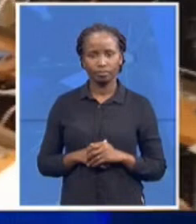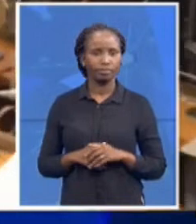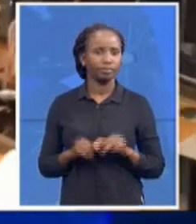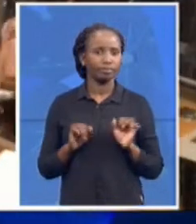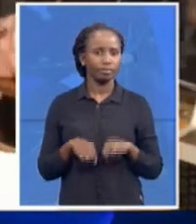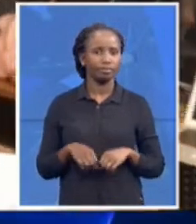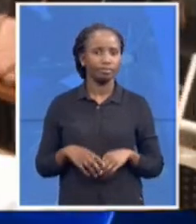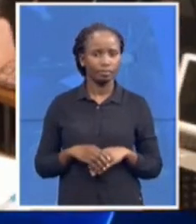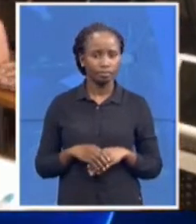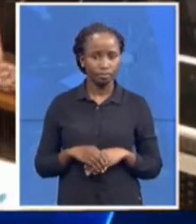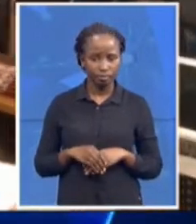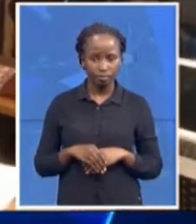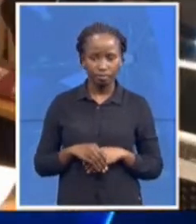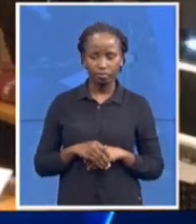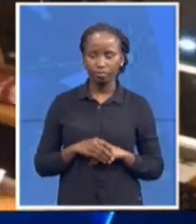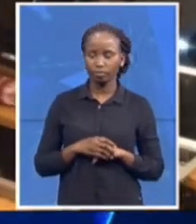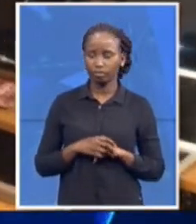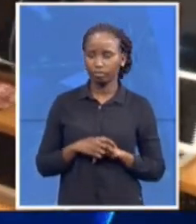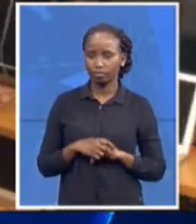All right.